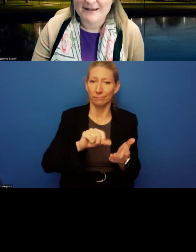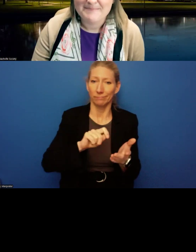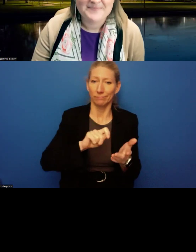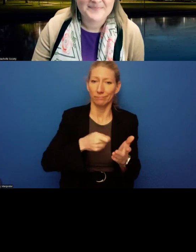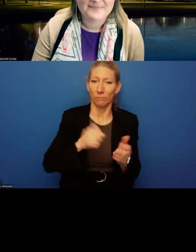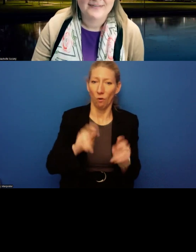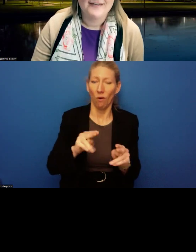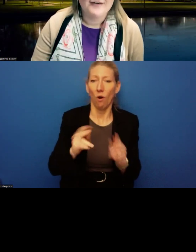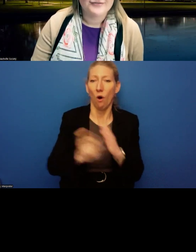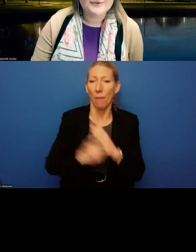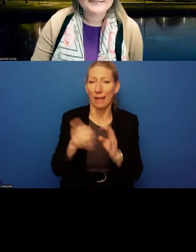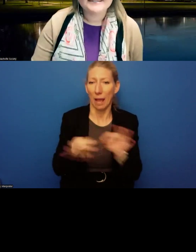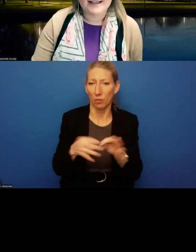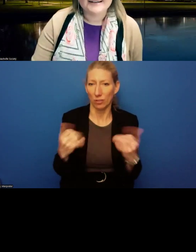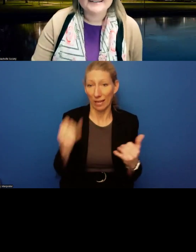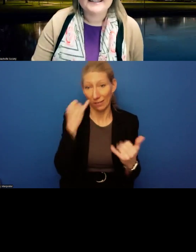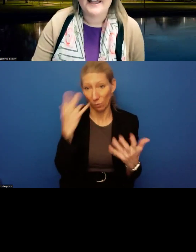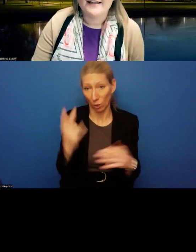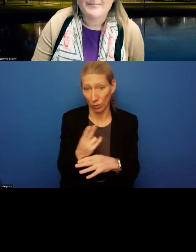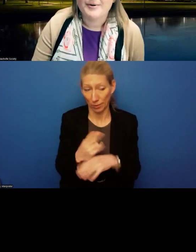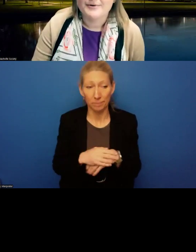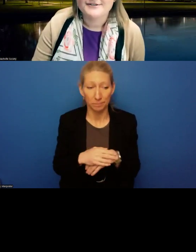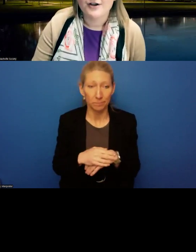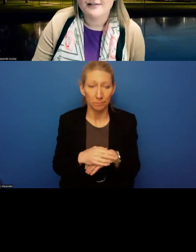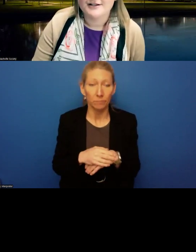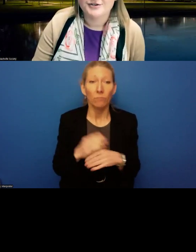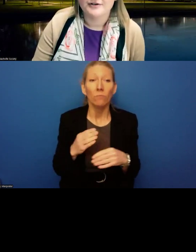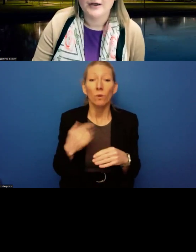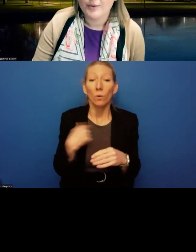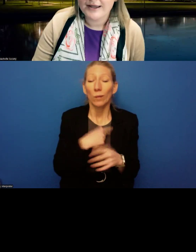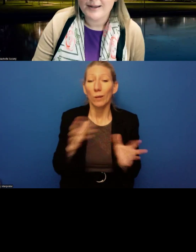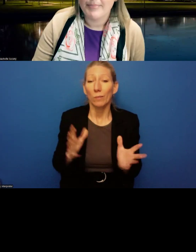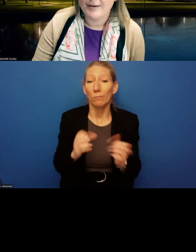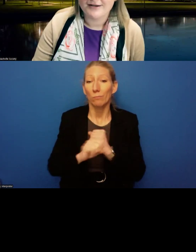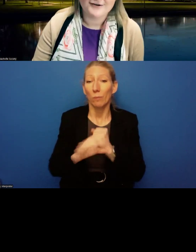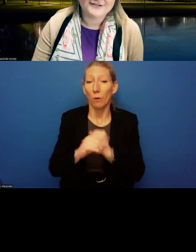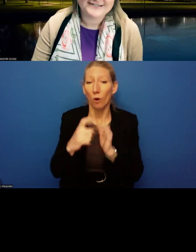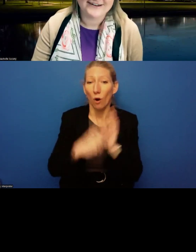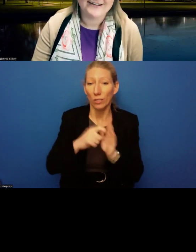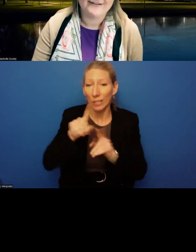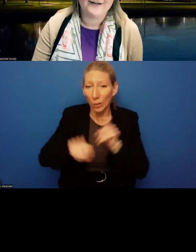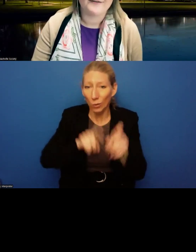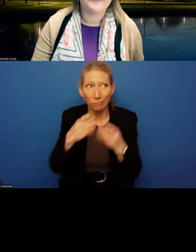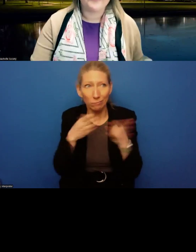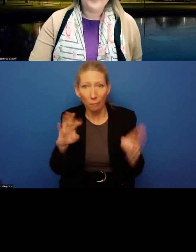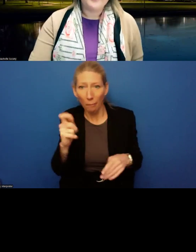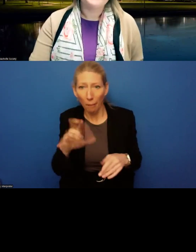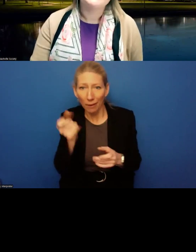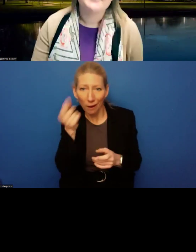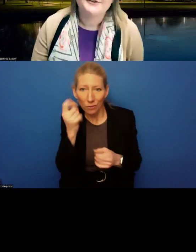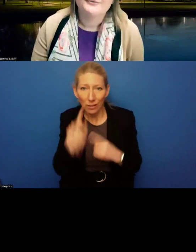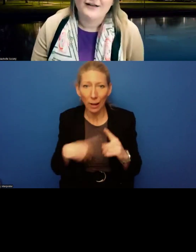use them. Through its societies, the AIA promotes archaeological inquiry and public understanding of